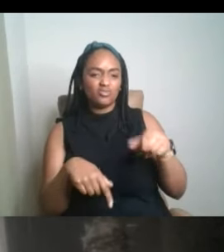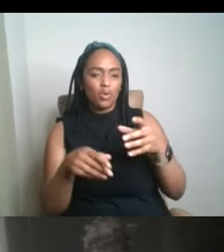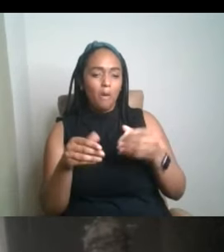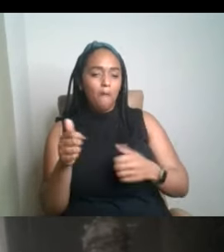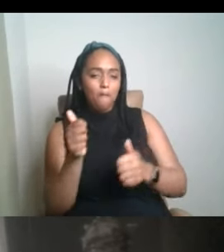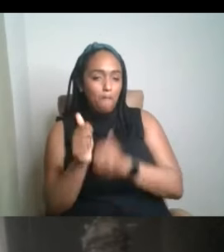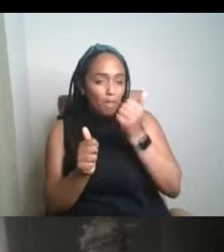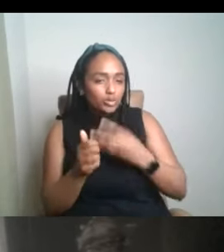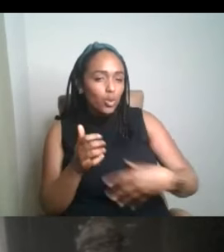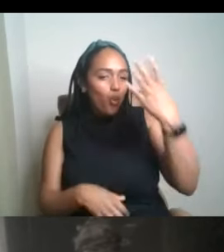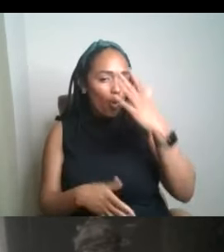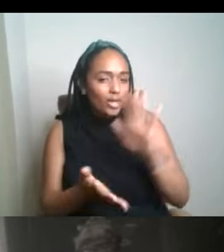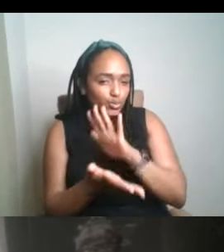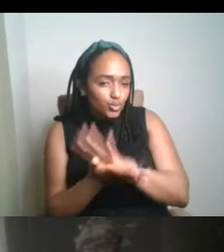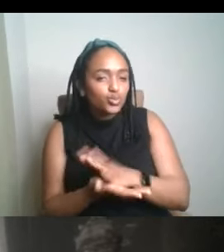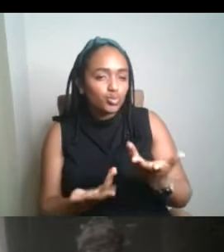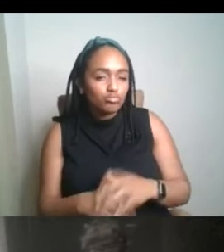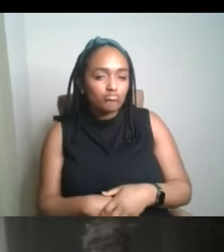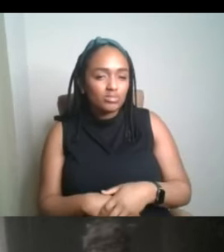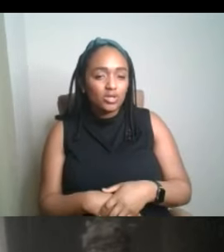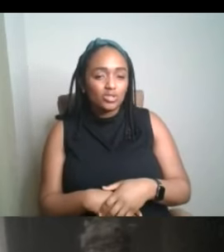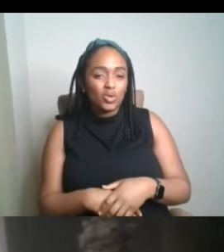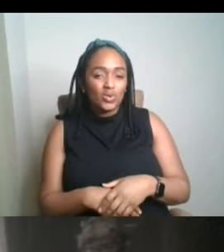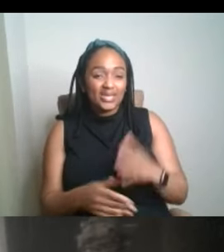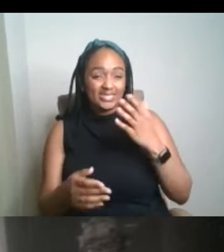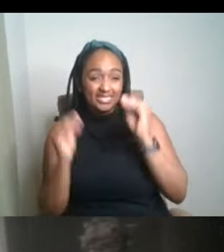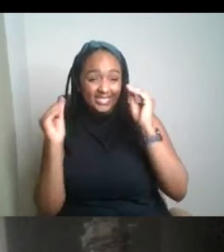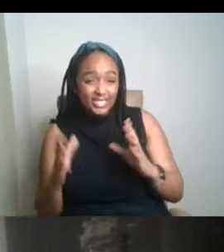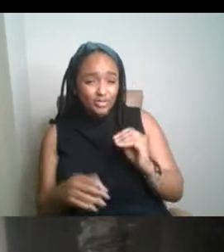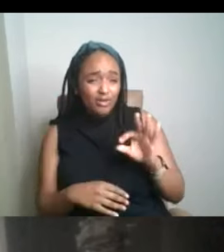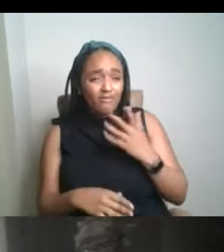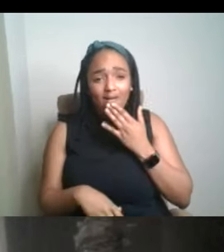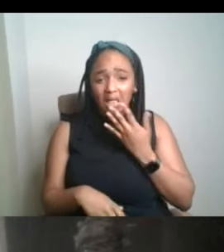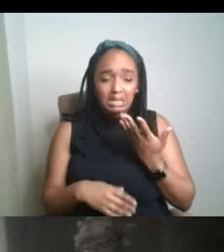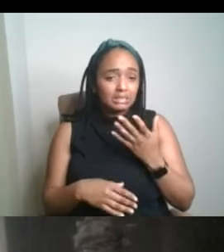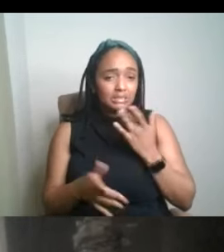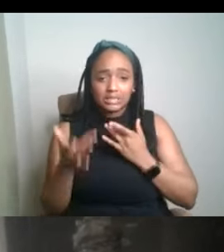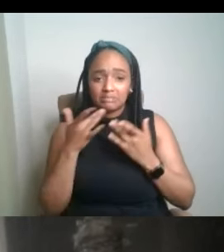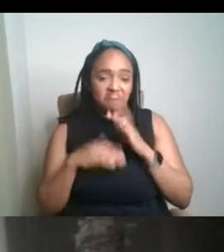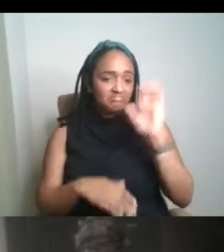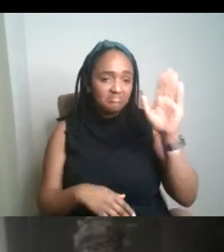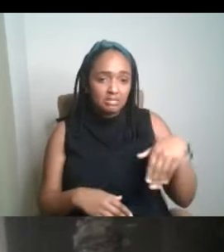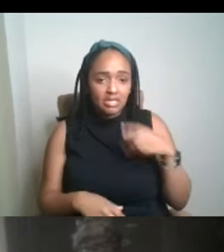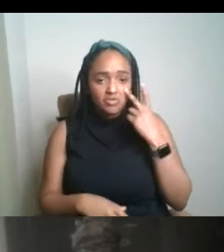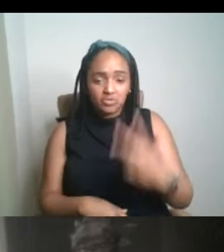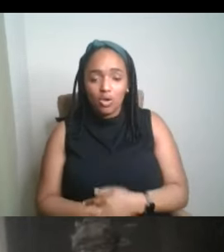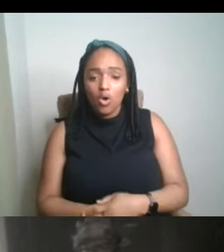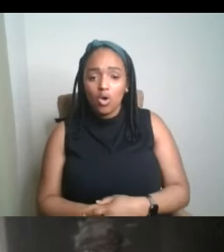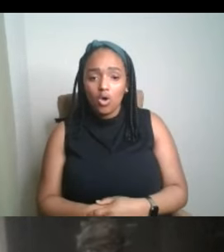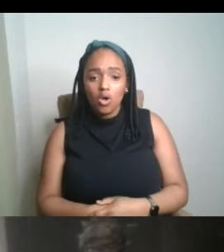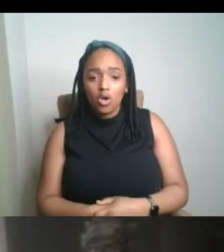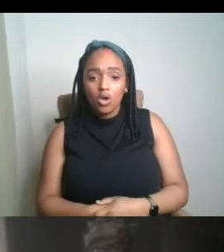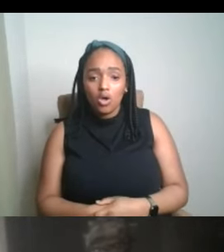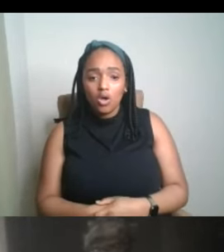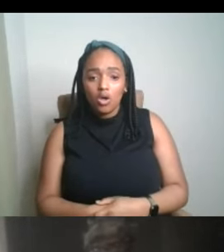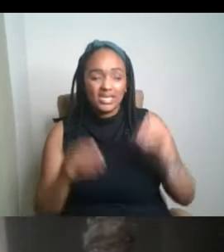surrounded by a lot of teachers who were of color. I never really got to see someone of color always teaching